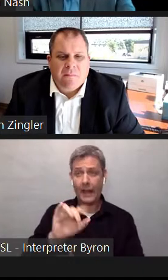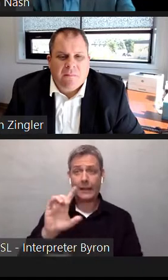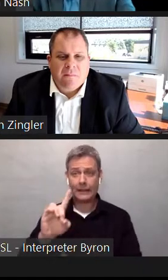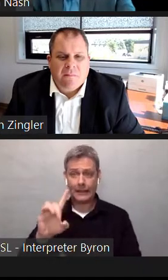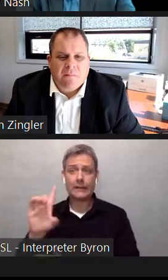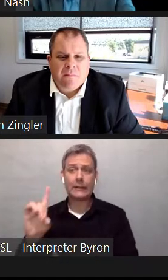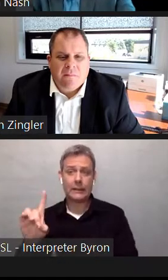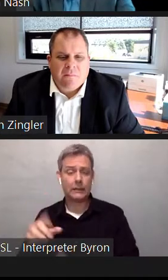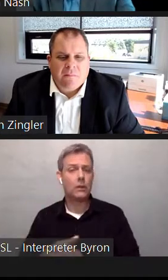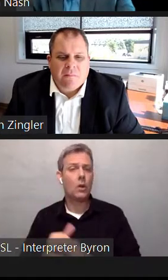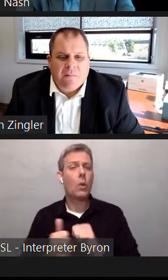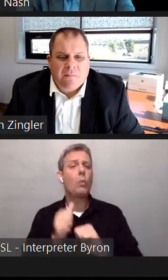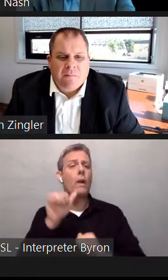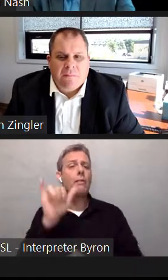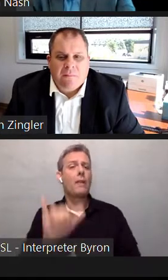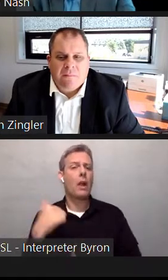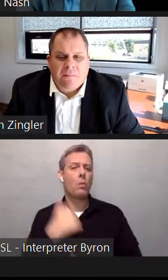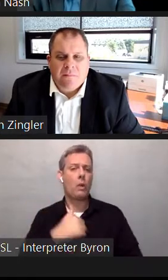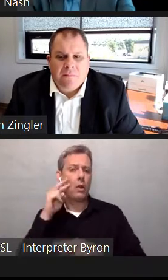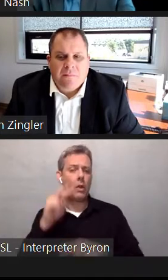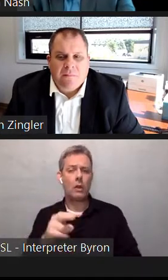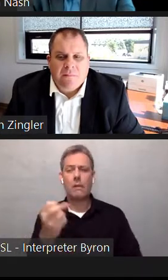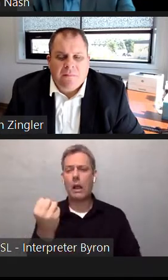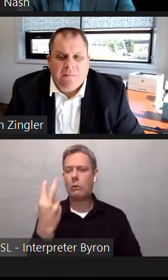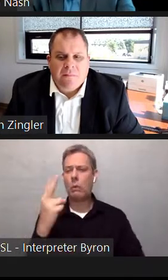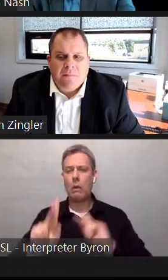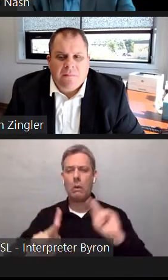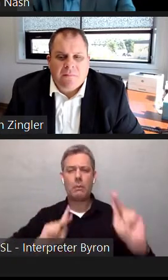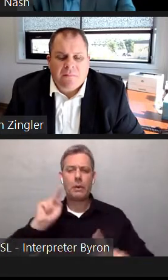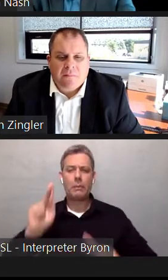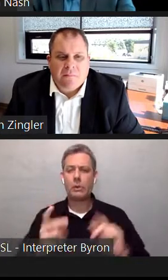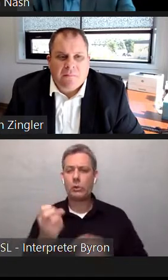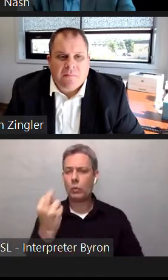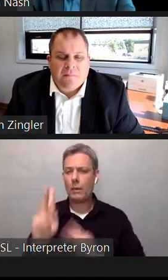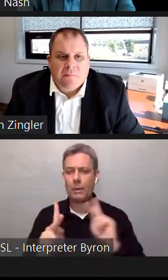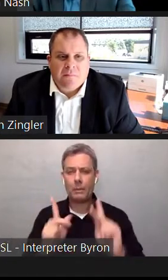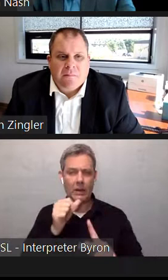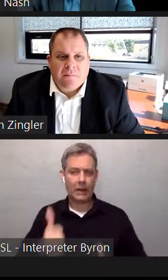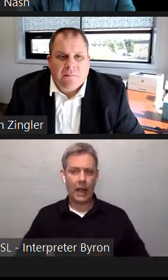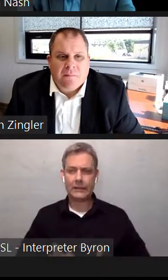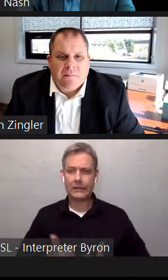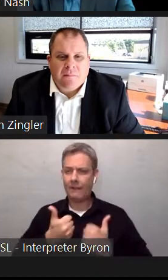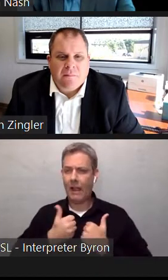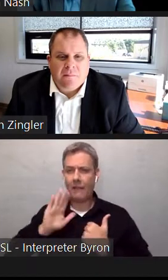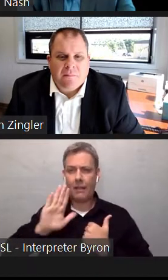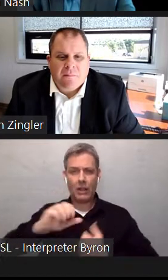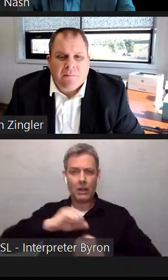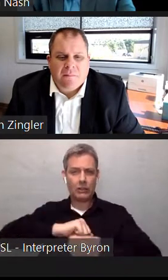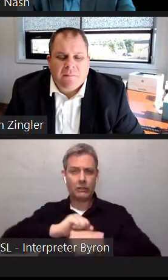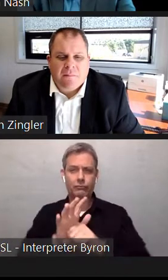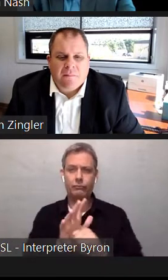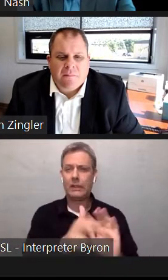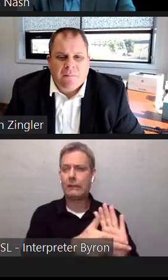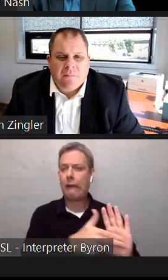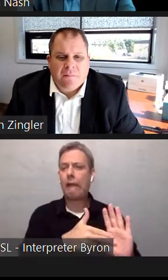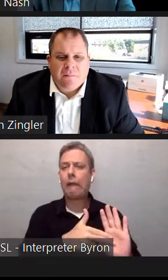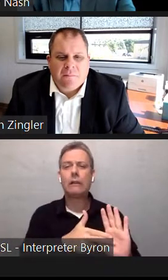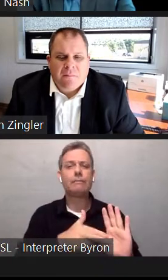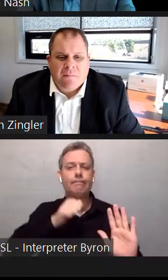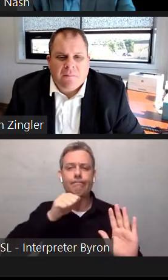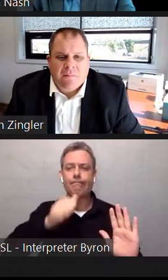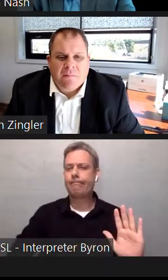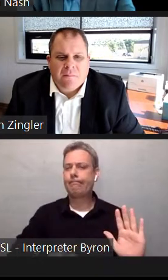of those that we looked at, about 12 people, well, exactly 12 people did not survive their COVID-19 diagnosis.